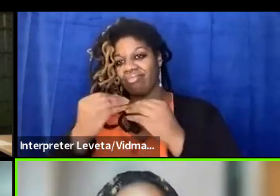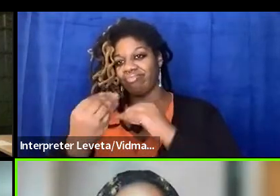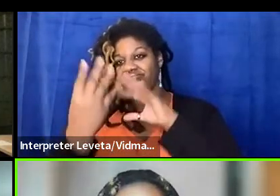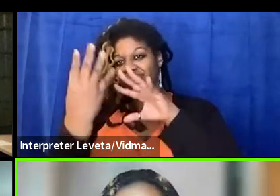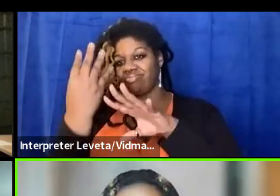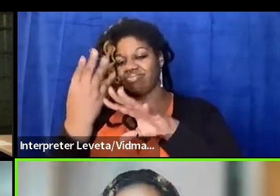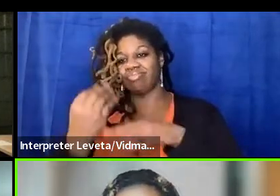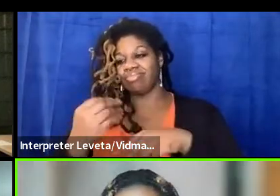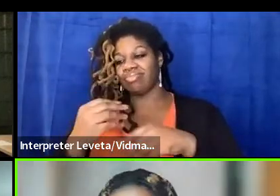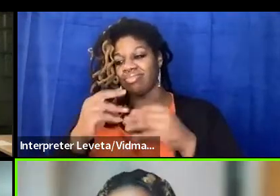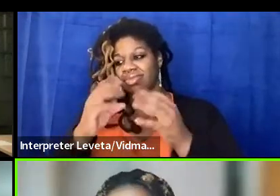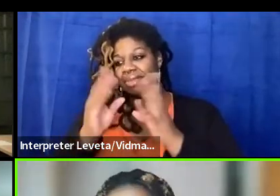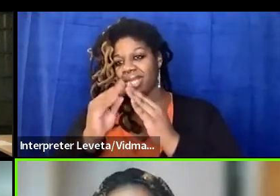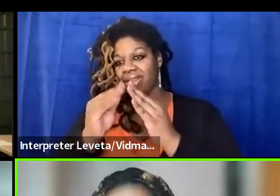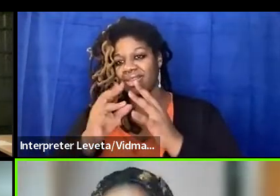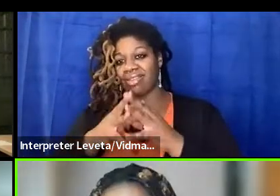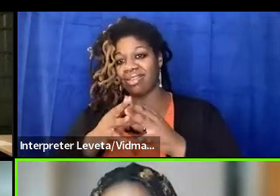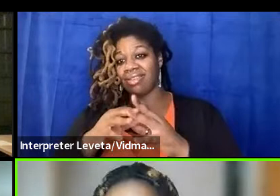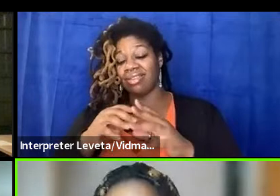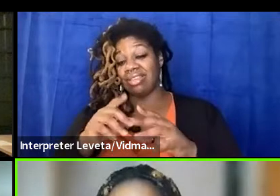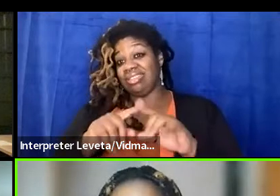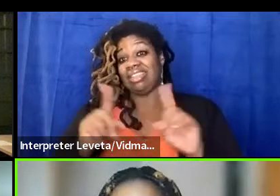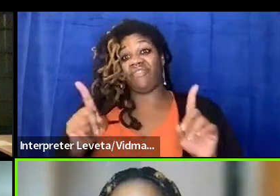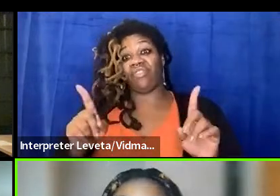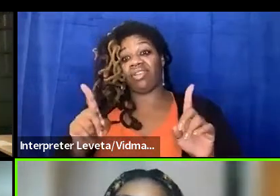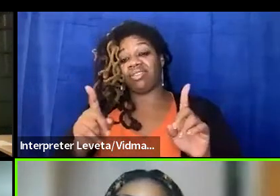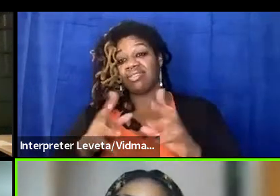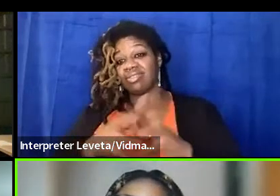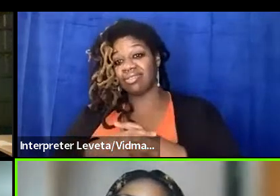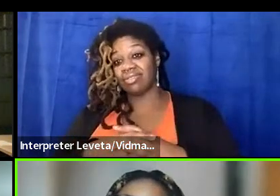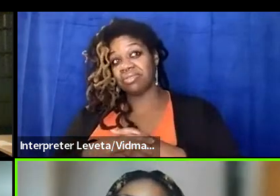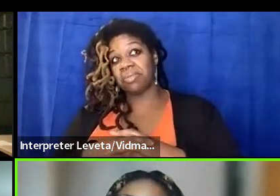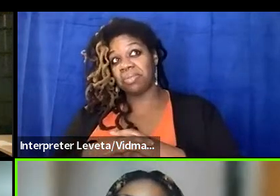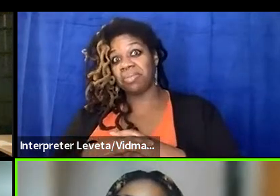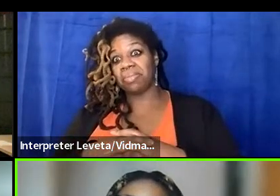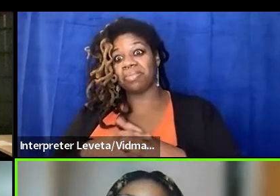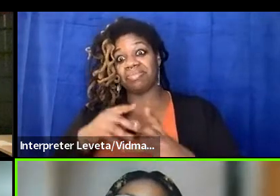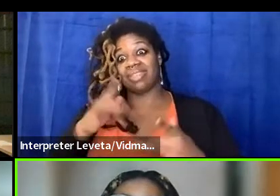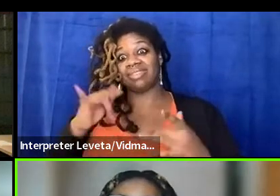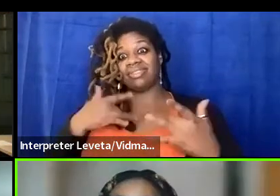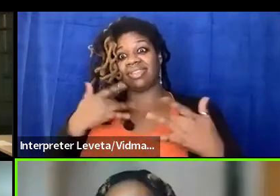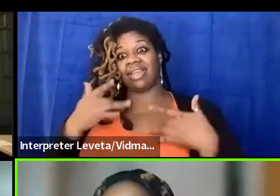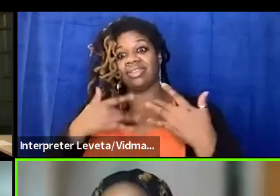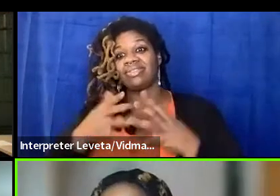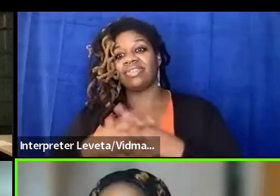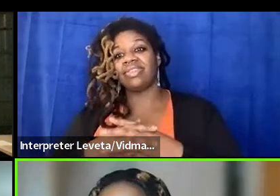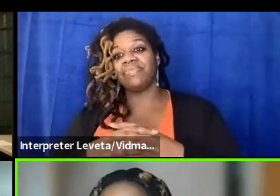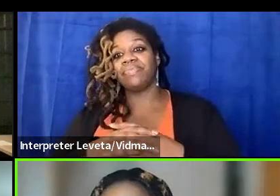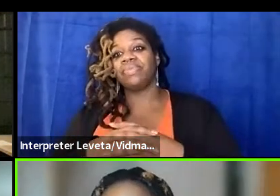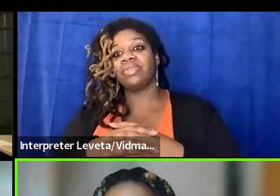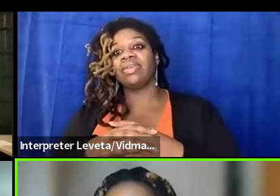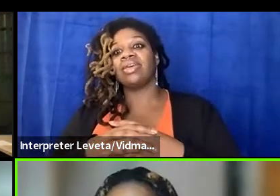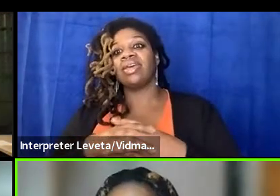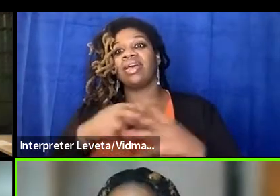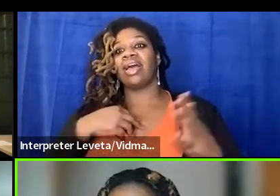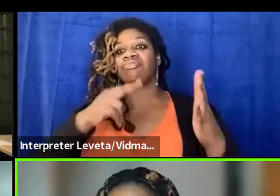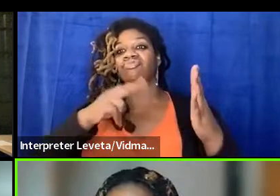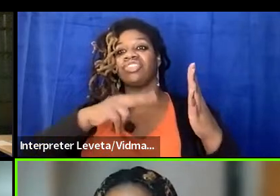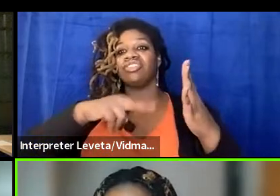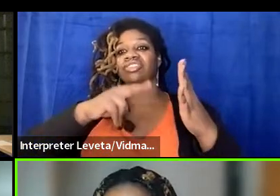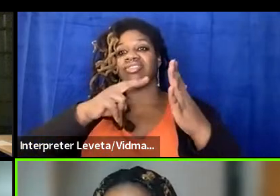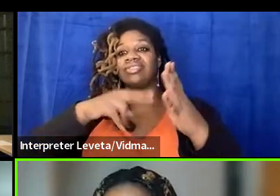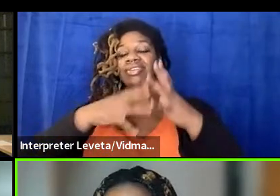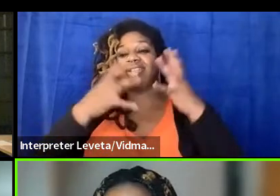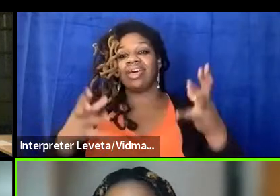which was quite different than anything I've been used to. So that's been really exciting. And I do a lot of reading on fisheries